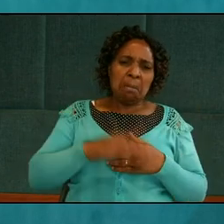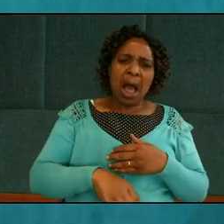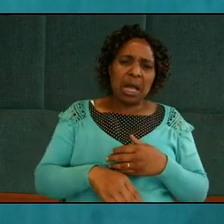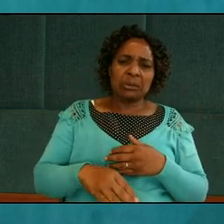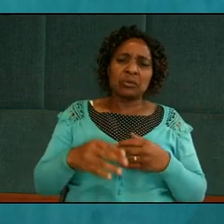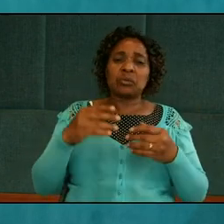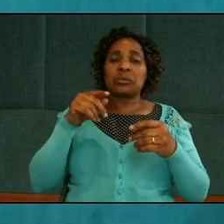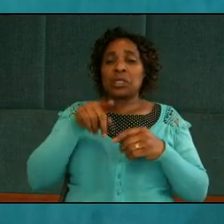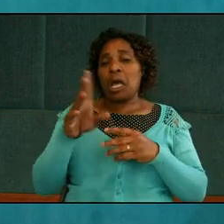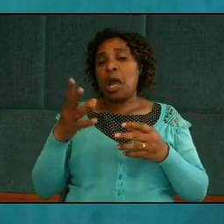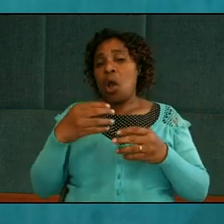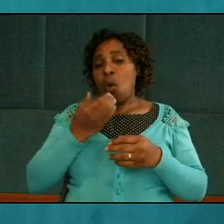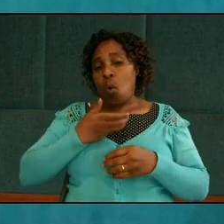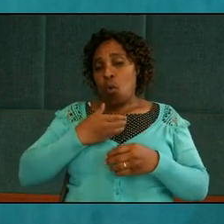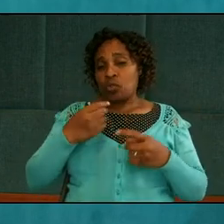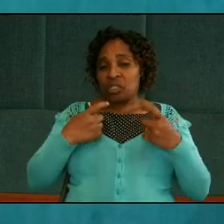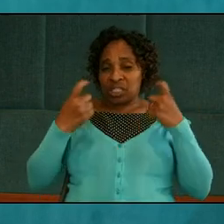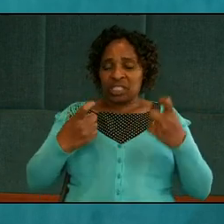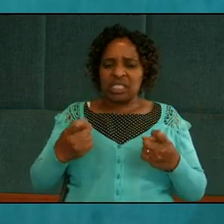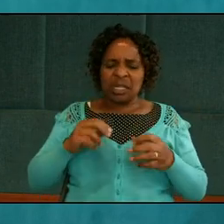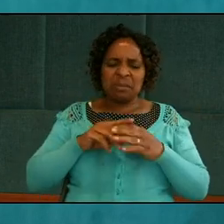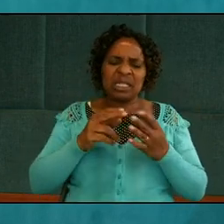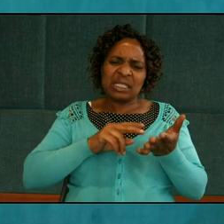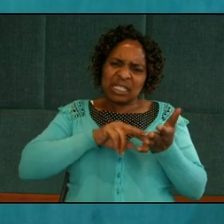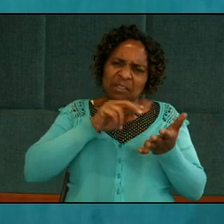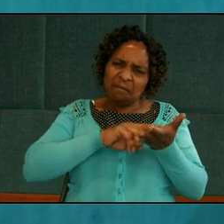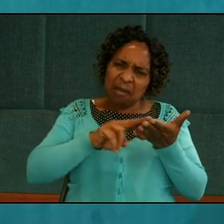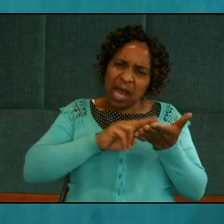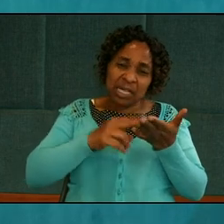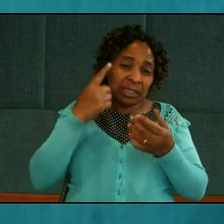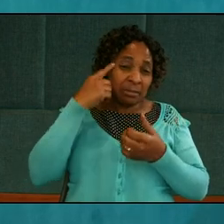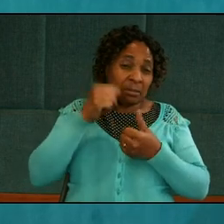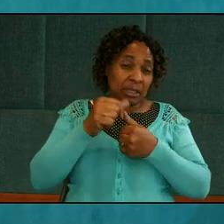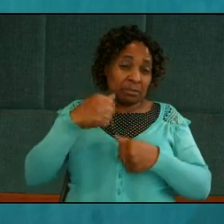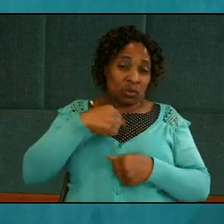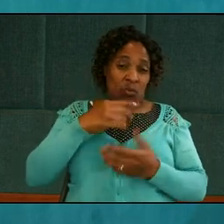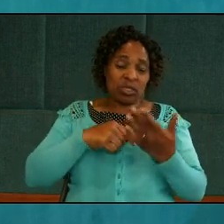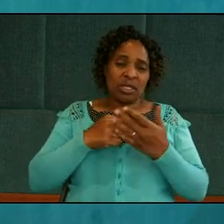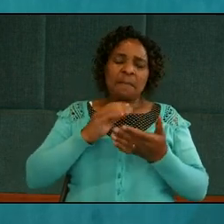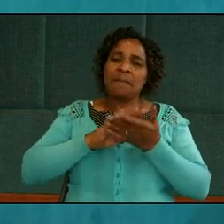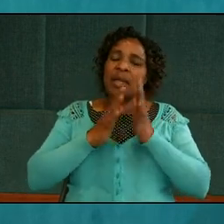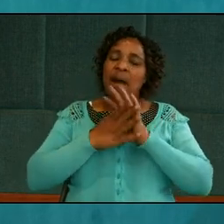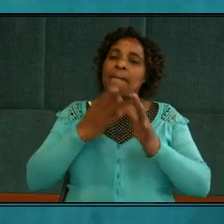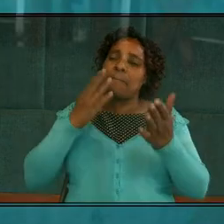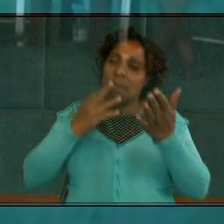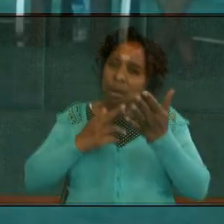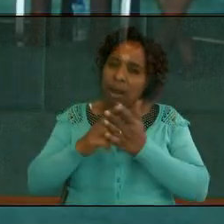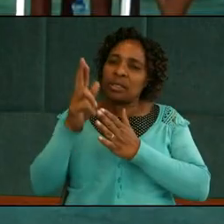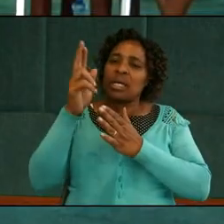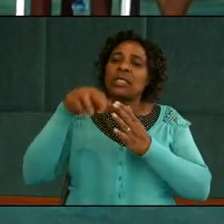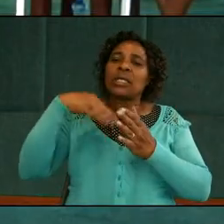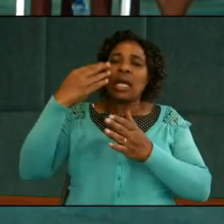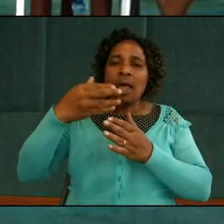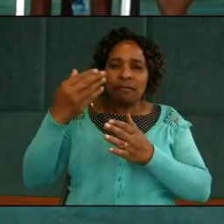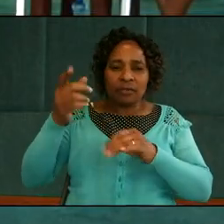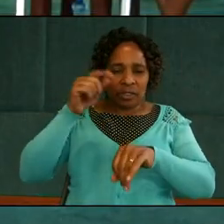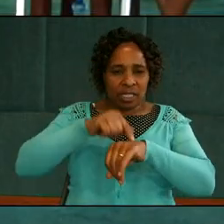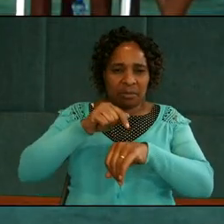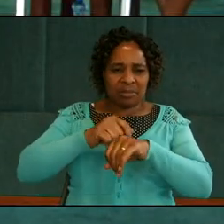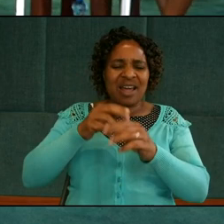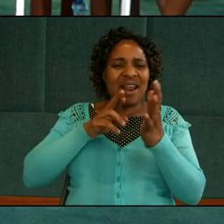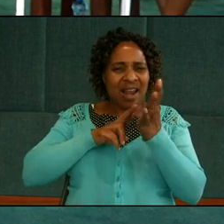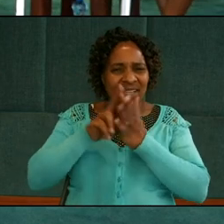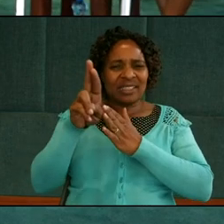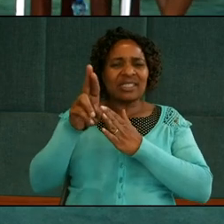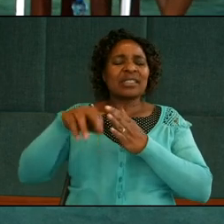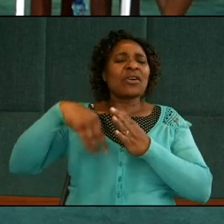Mm. So this text reminds you that you should be righteous all the time. Righteousness is